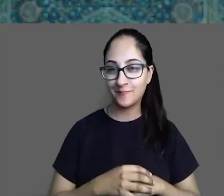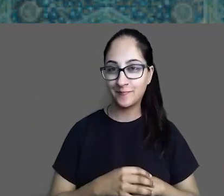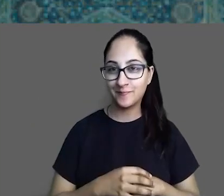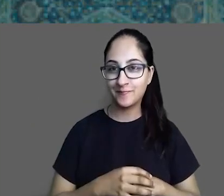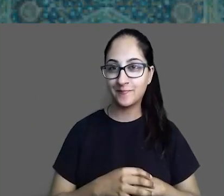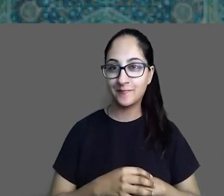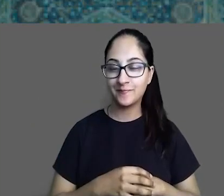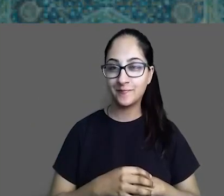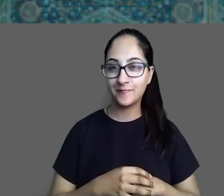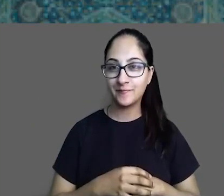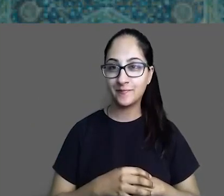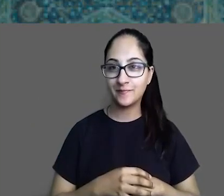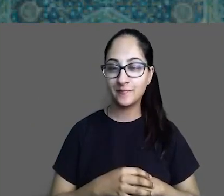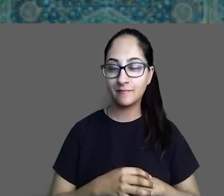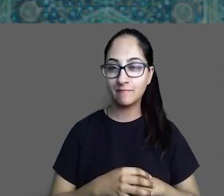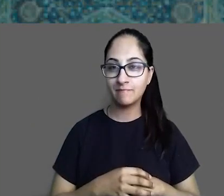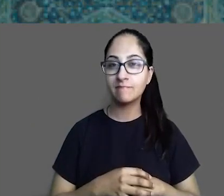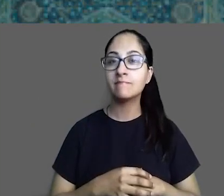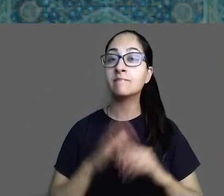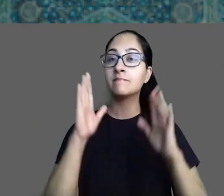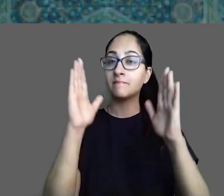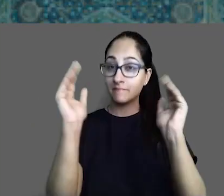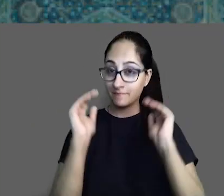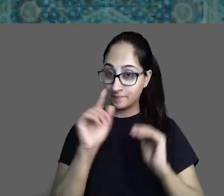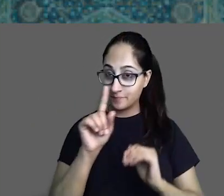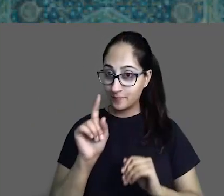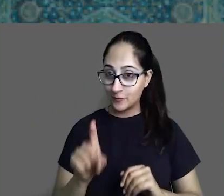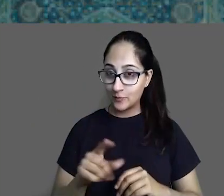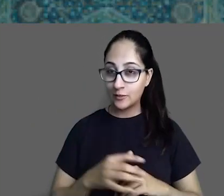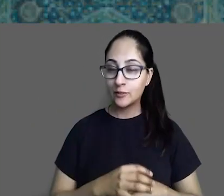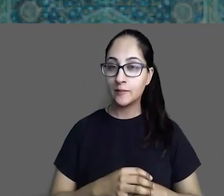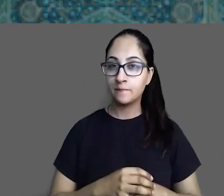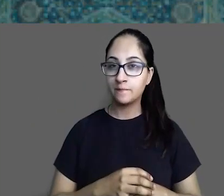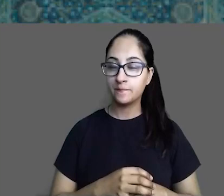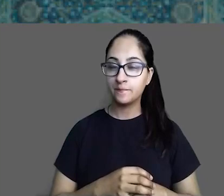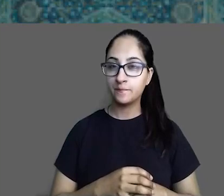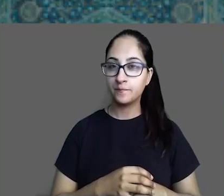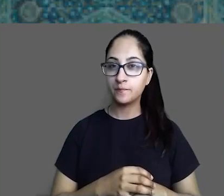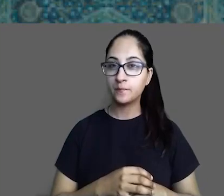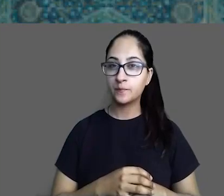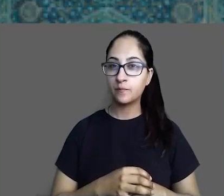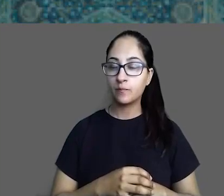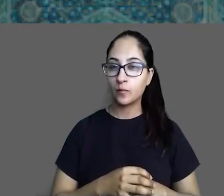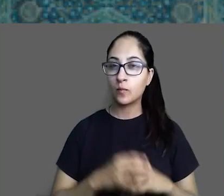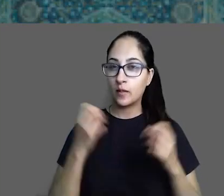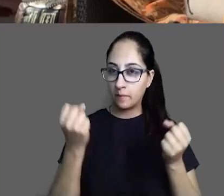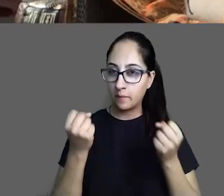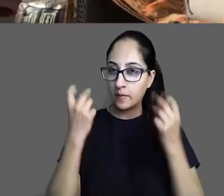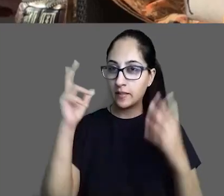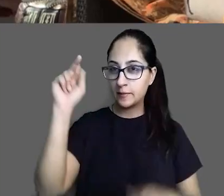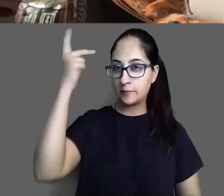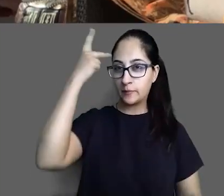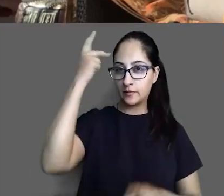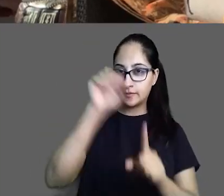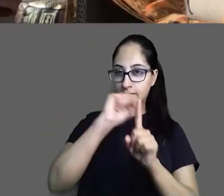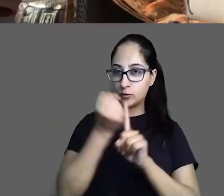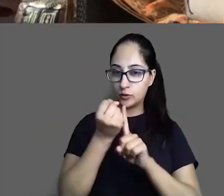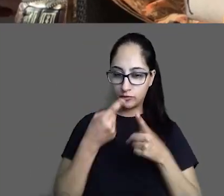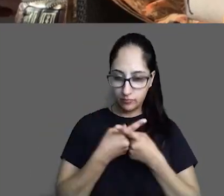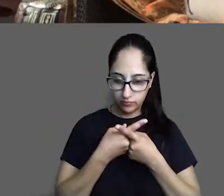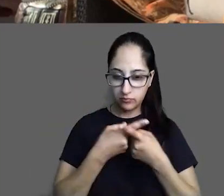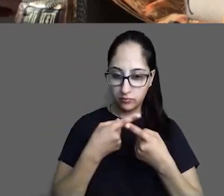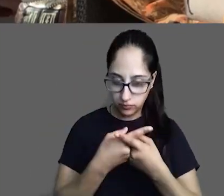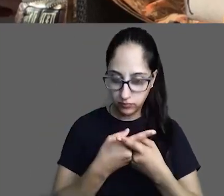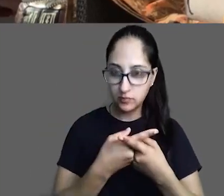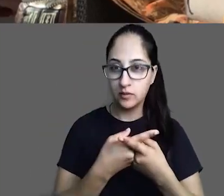I'm curious, if we take a step back now and try to look at the bigger picture with political divisions, how can music help